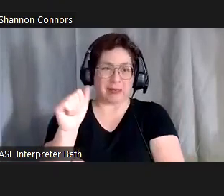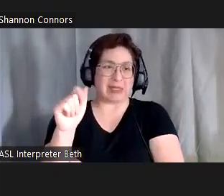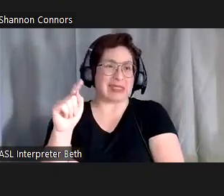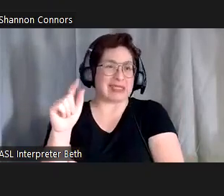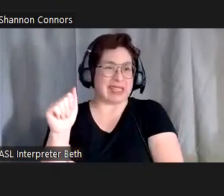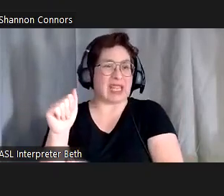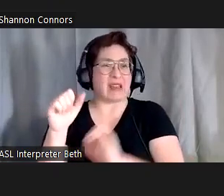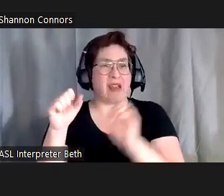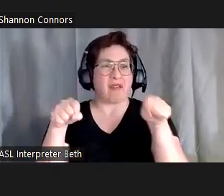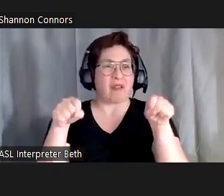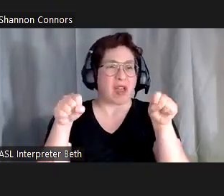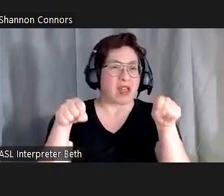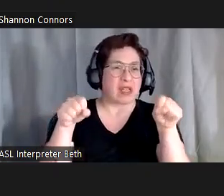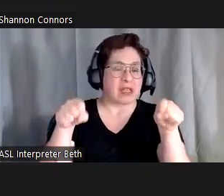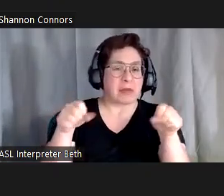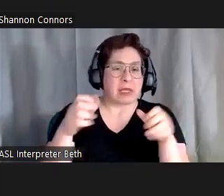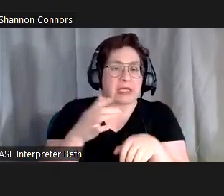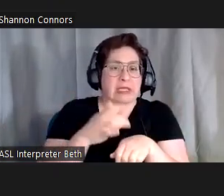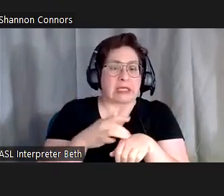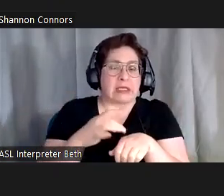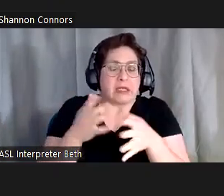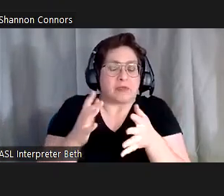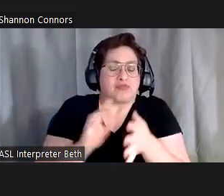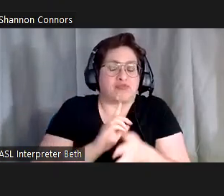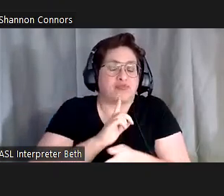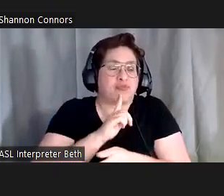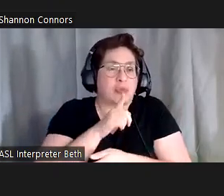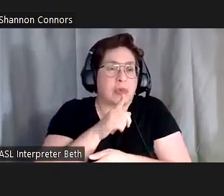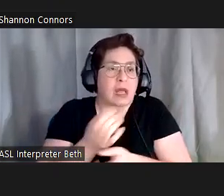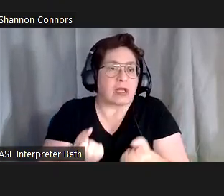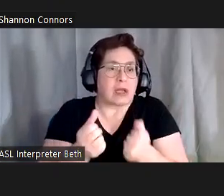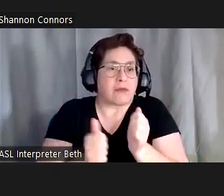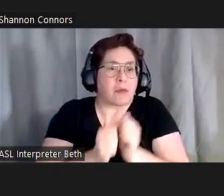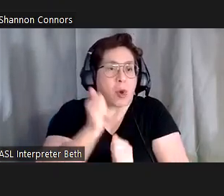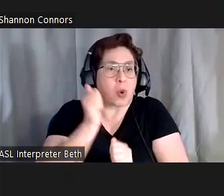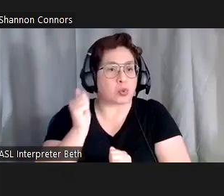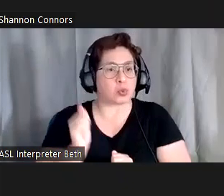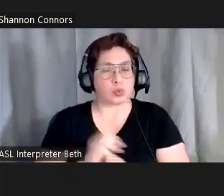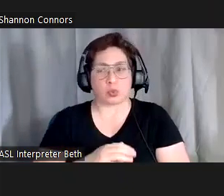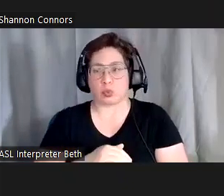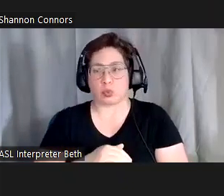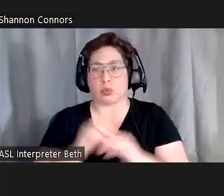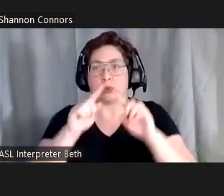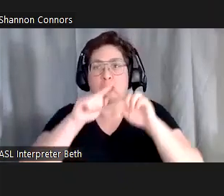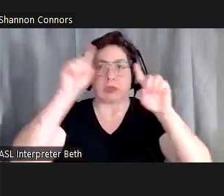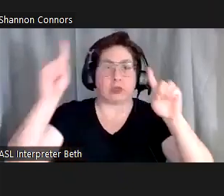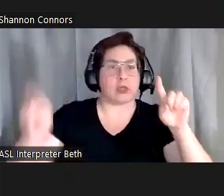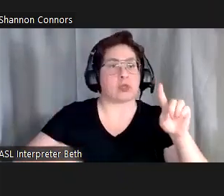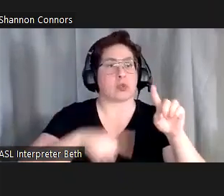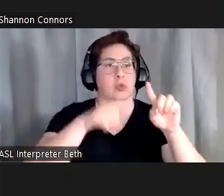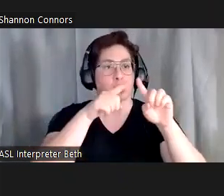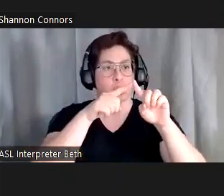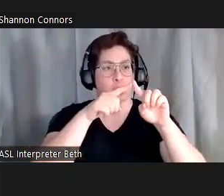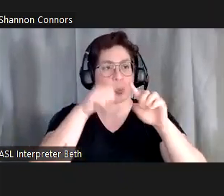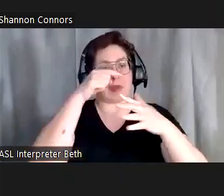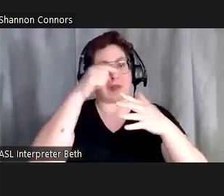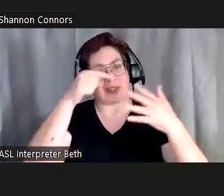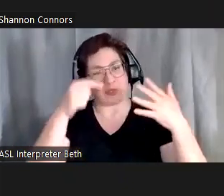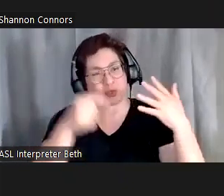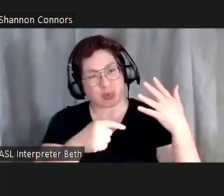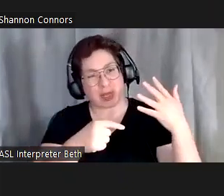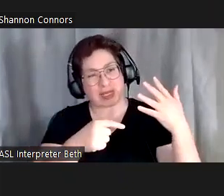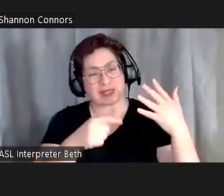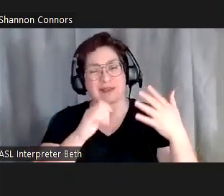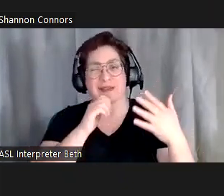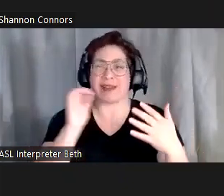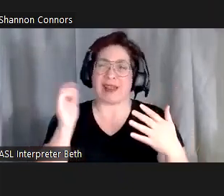is a reality for most. So the wheel of traits, or attributes, because they're not all necessarily